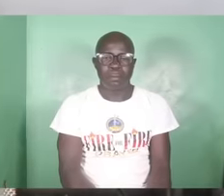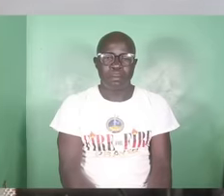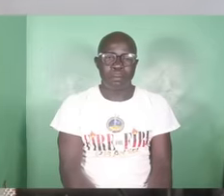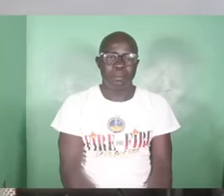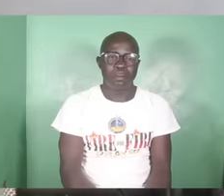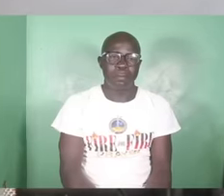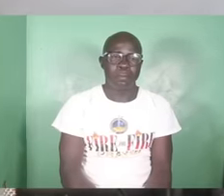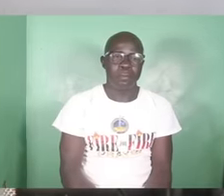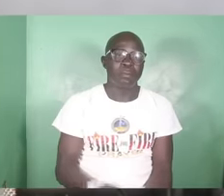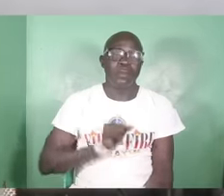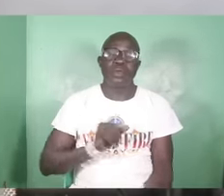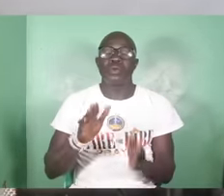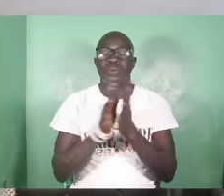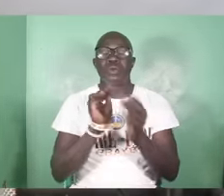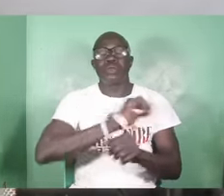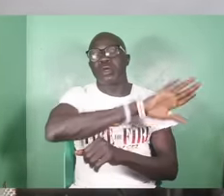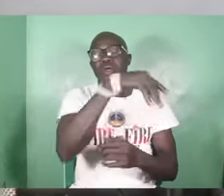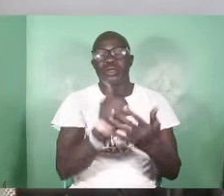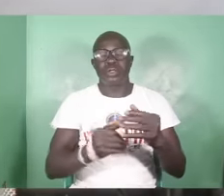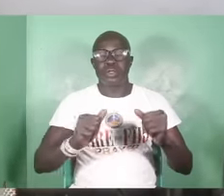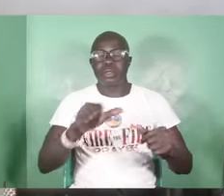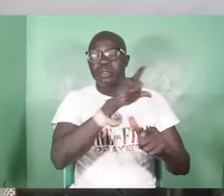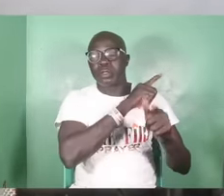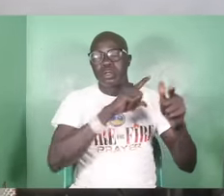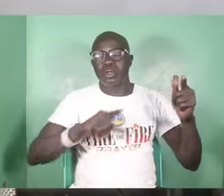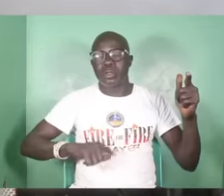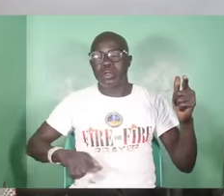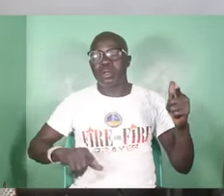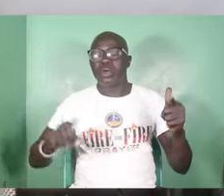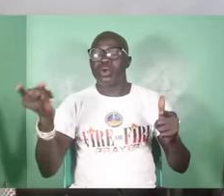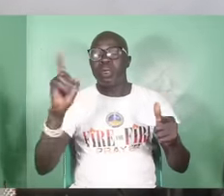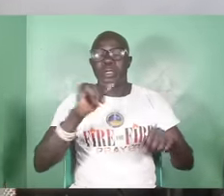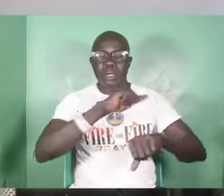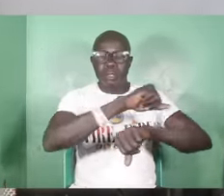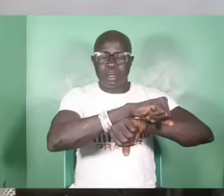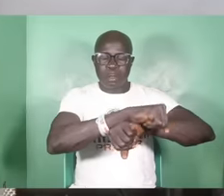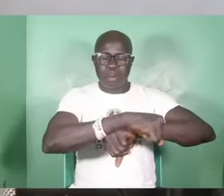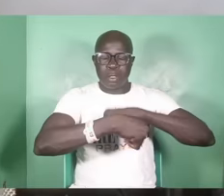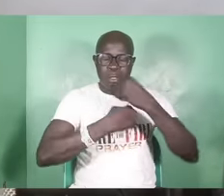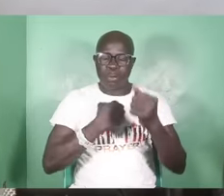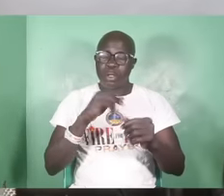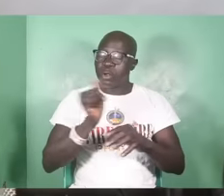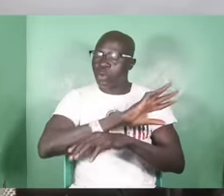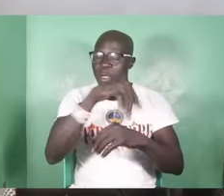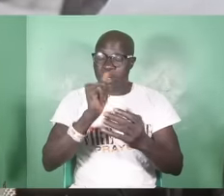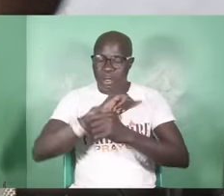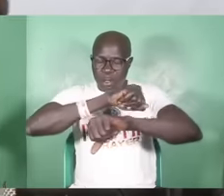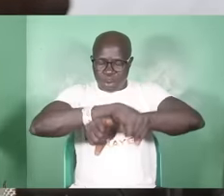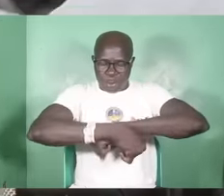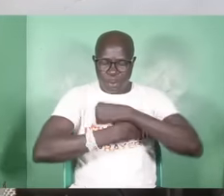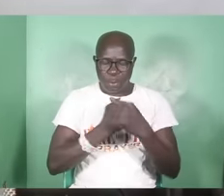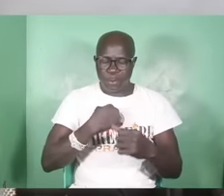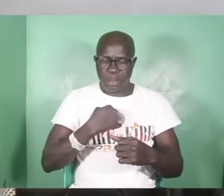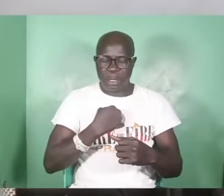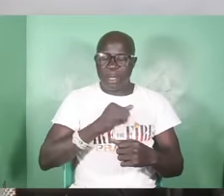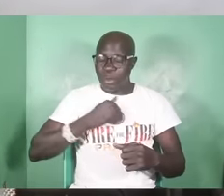gbogbo agbako fi gbadura. You pray with all your strength. Olorun o. Lord. Ibo la de mi mo. Where have I been born? Igbe kowo ni mo wa tomo tomo. Now which can put